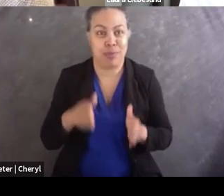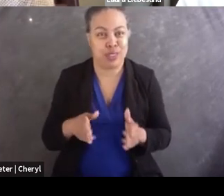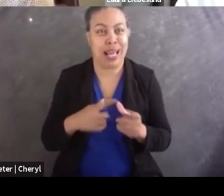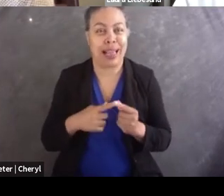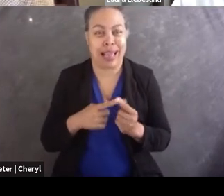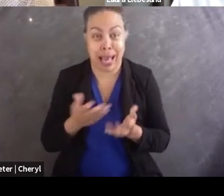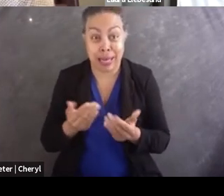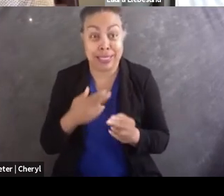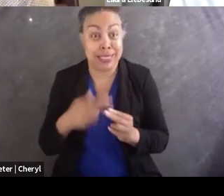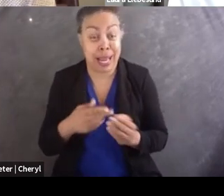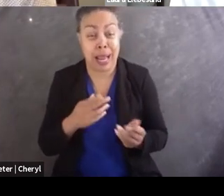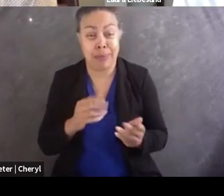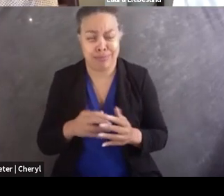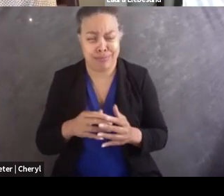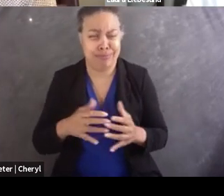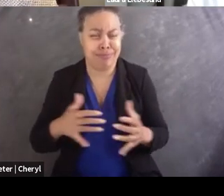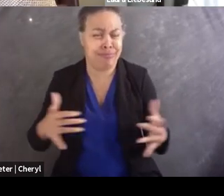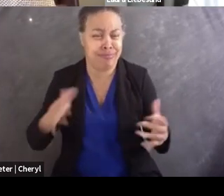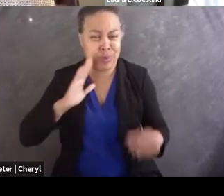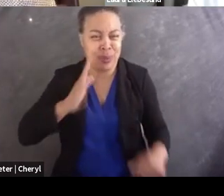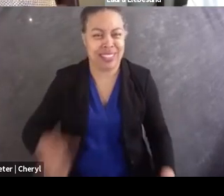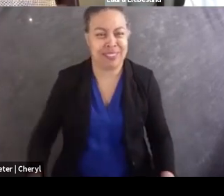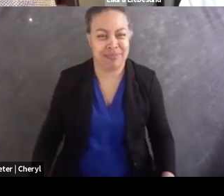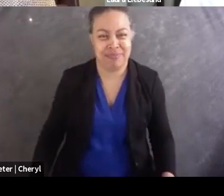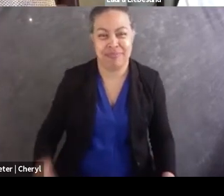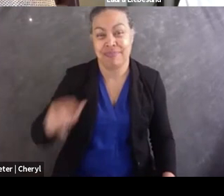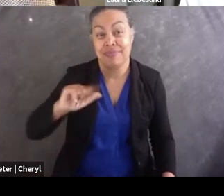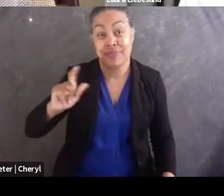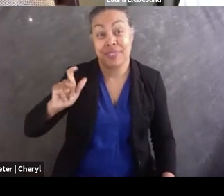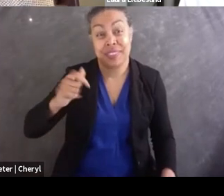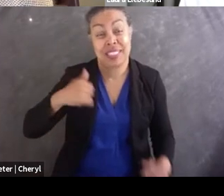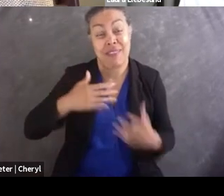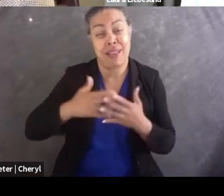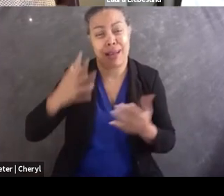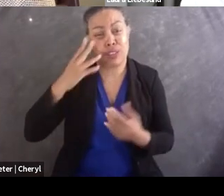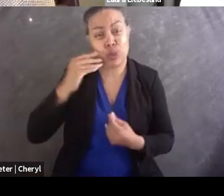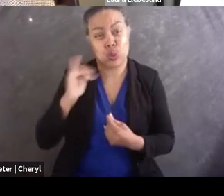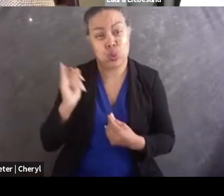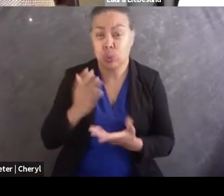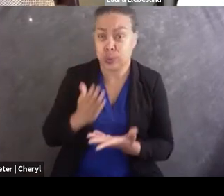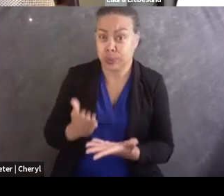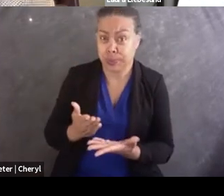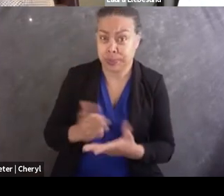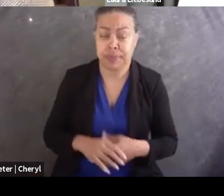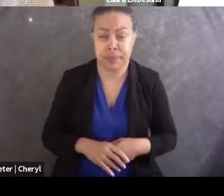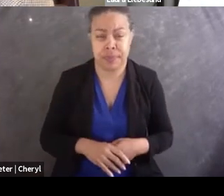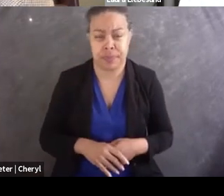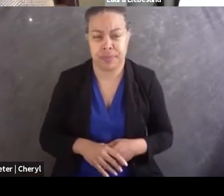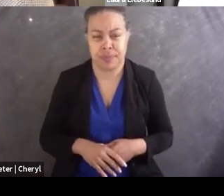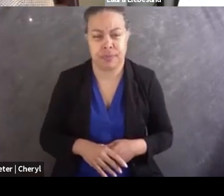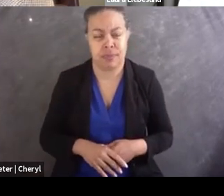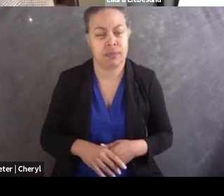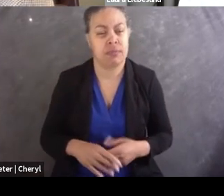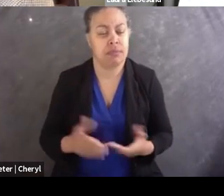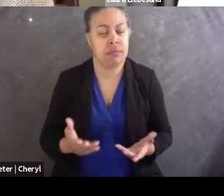all fall into place. And I know Alex too has a lot of experience in this. Anything that you suggest, Alex? Yeah, no, I'd say